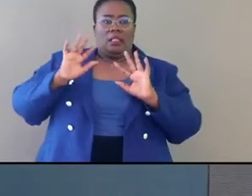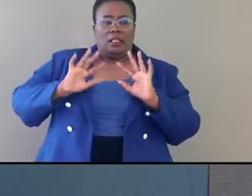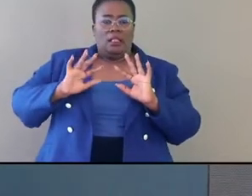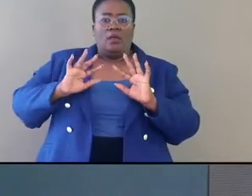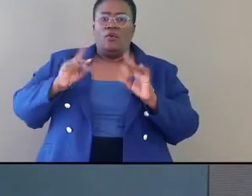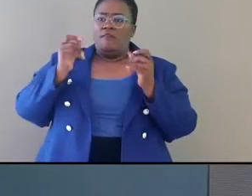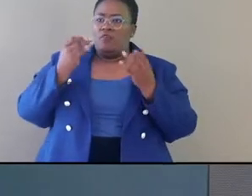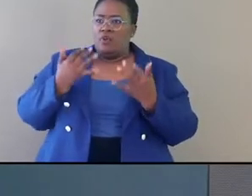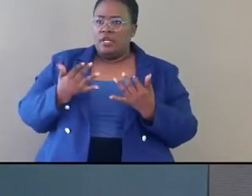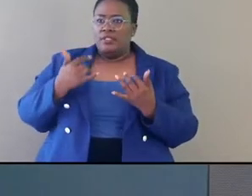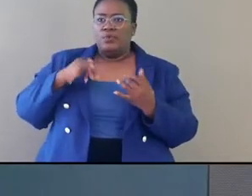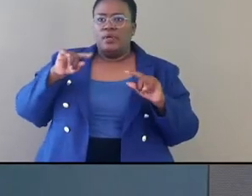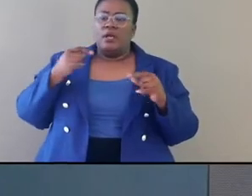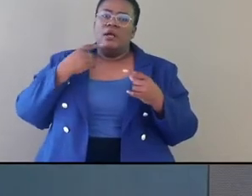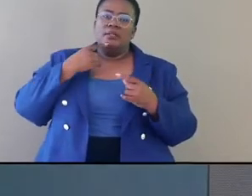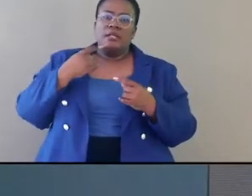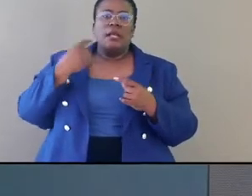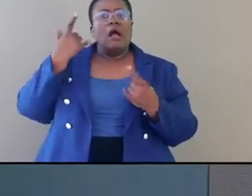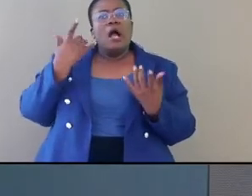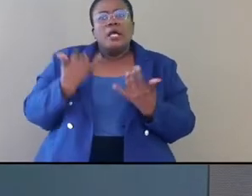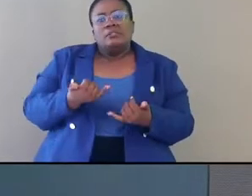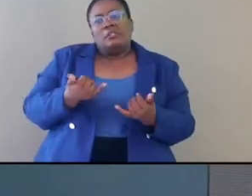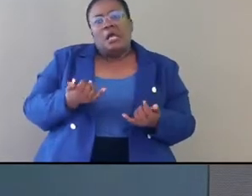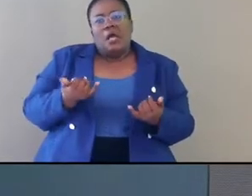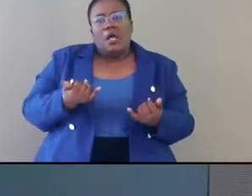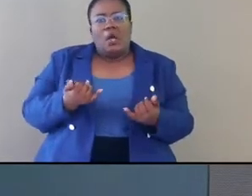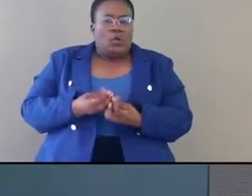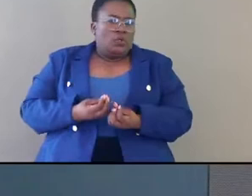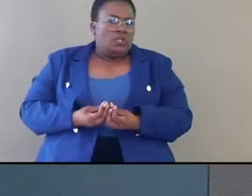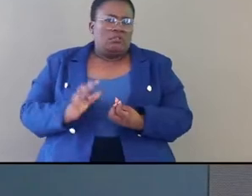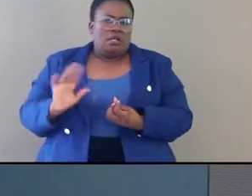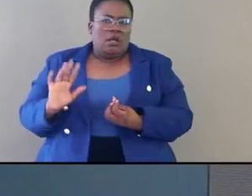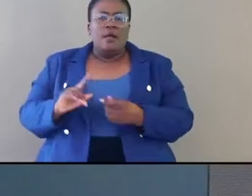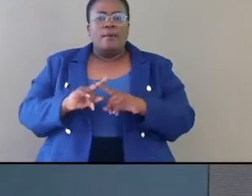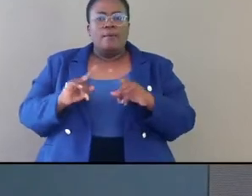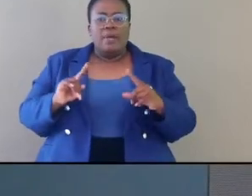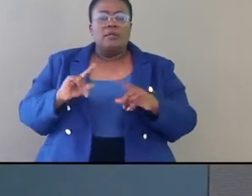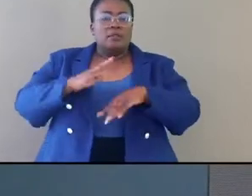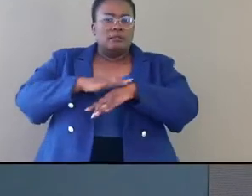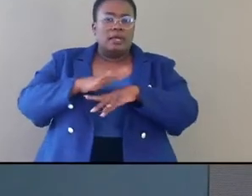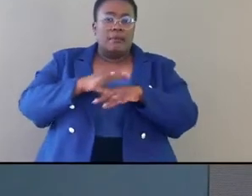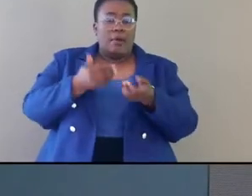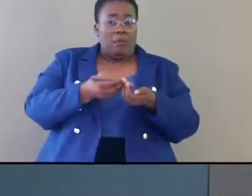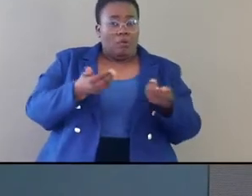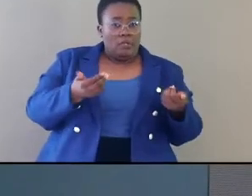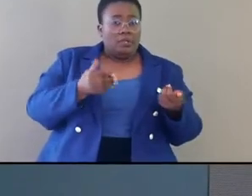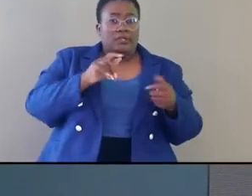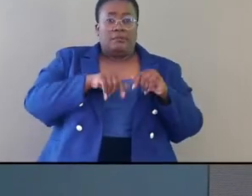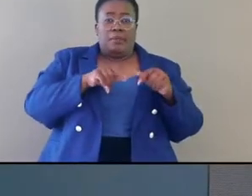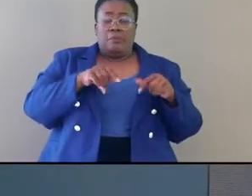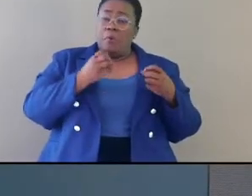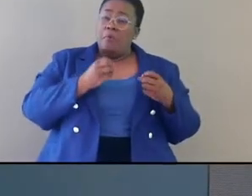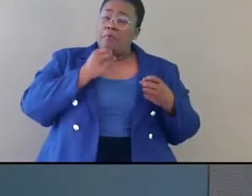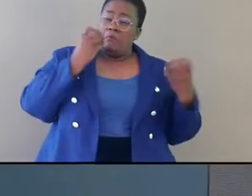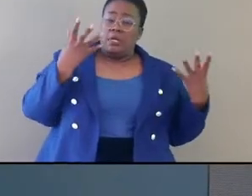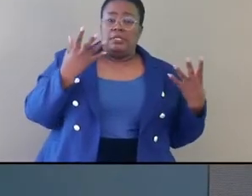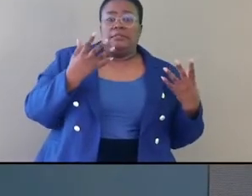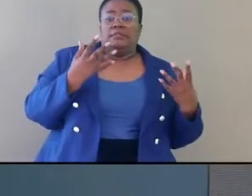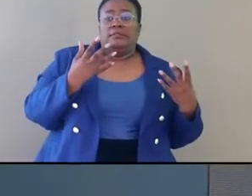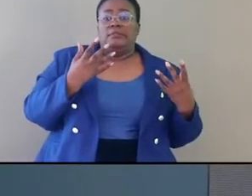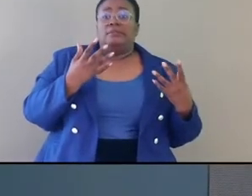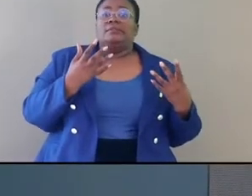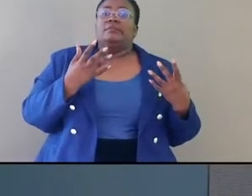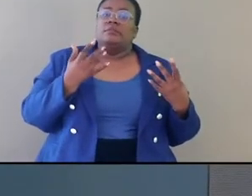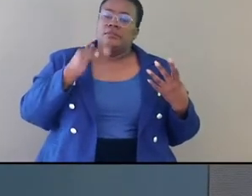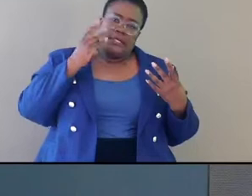we can't think of it as a modern-day phenomenon. In fact since apartheid people the majority of the population has